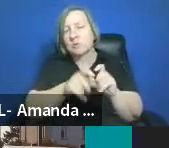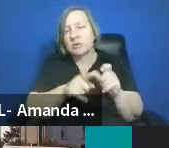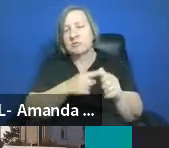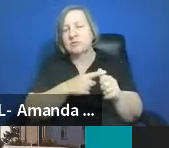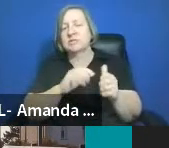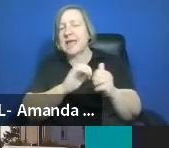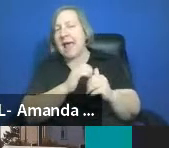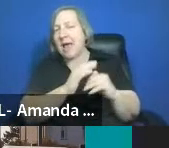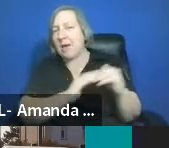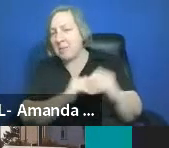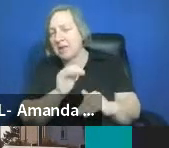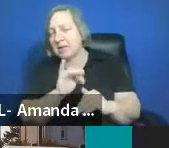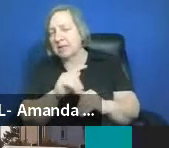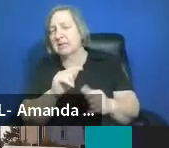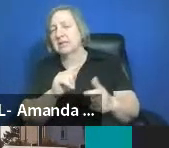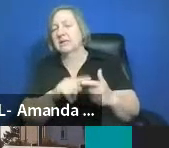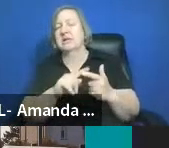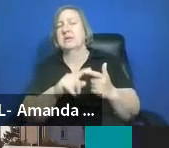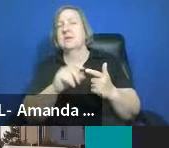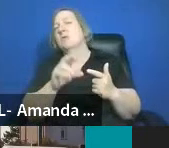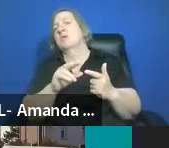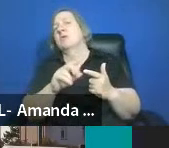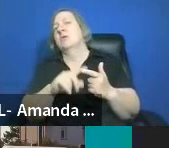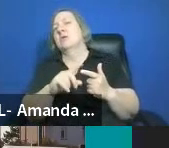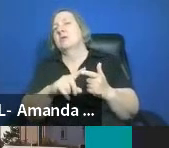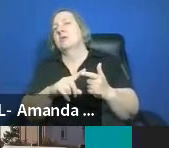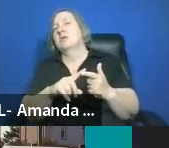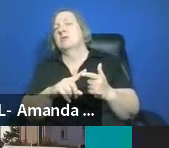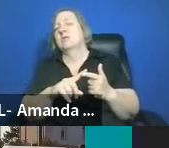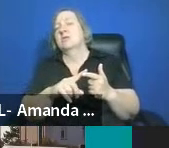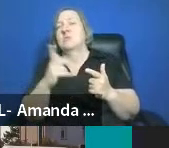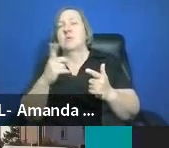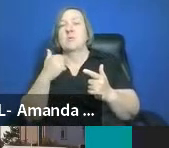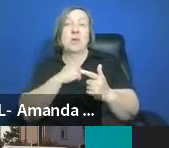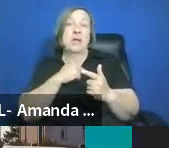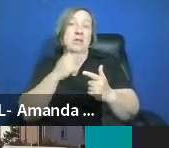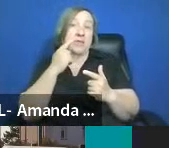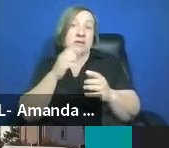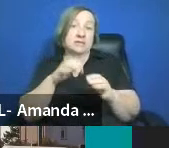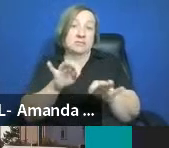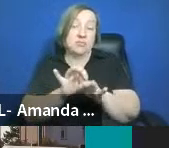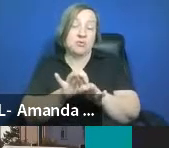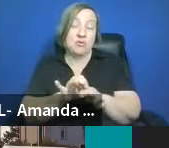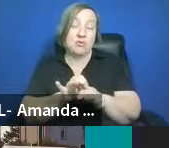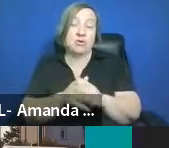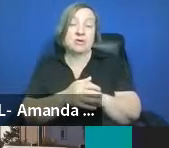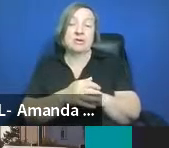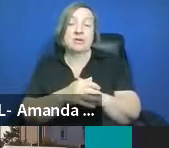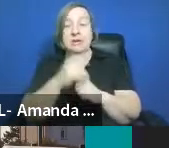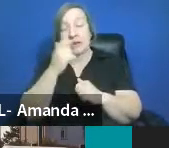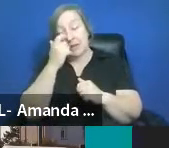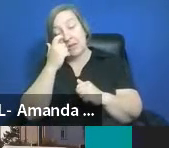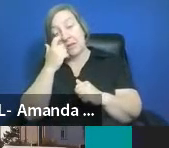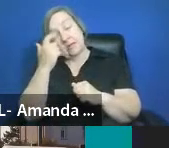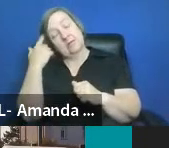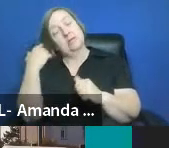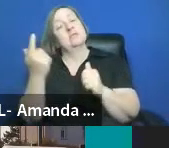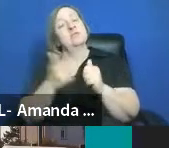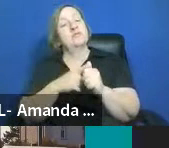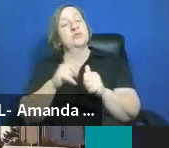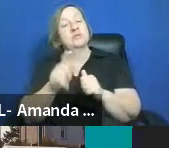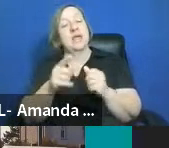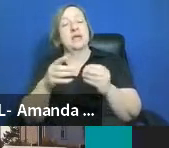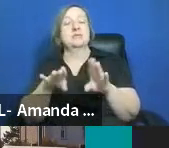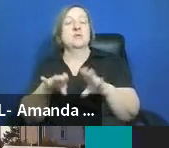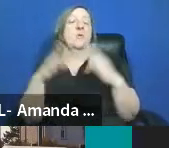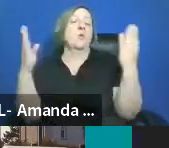will it be built, and what does it look like? But we think it's quite important, really essential, to first ask open